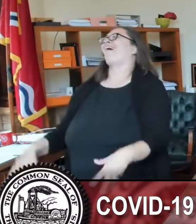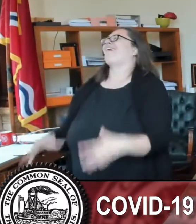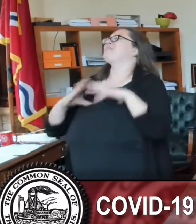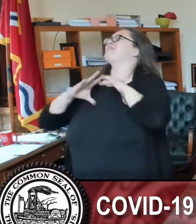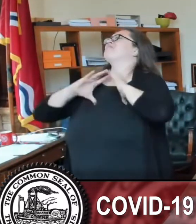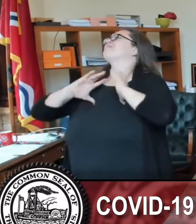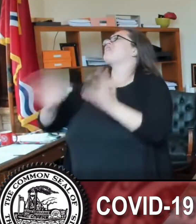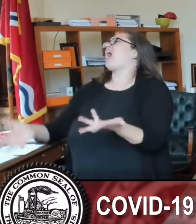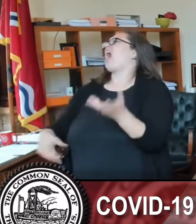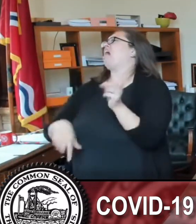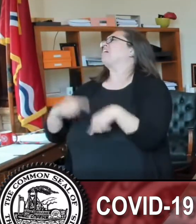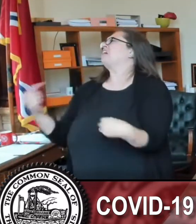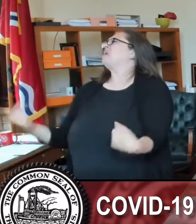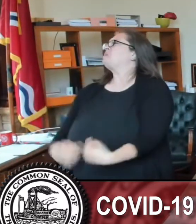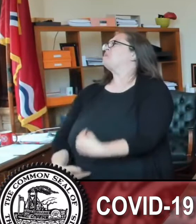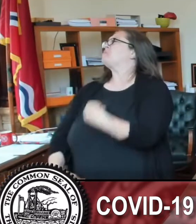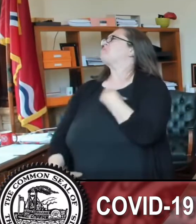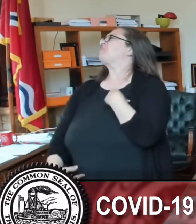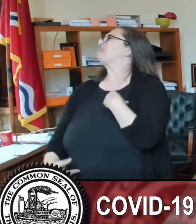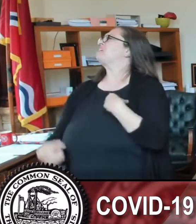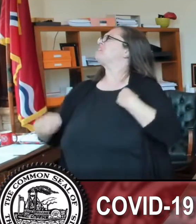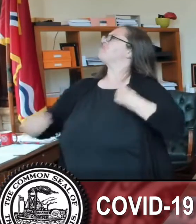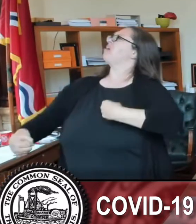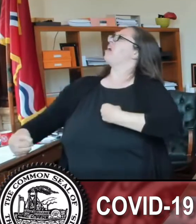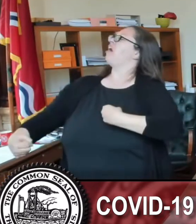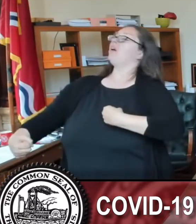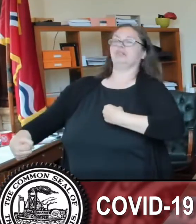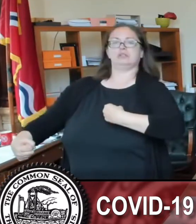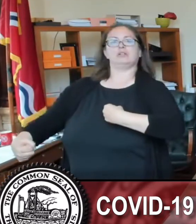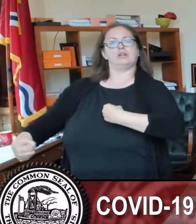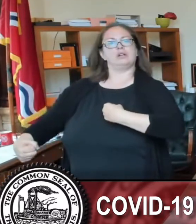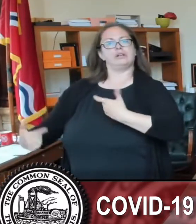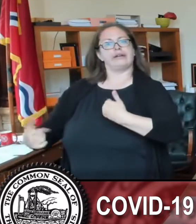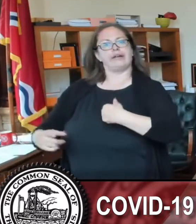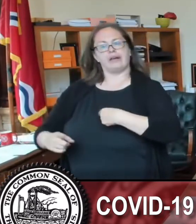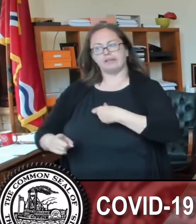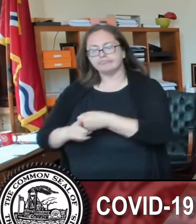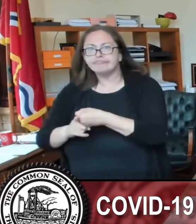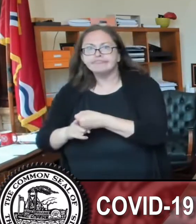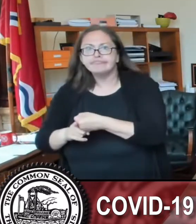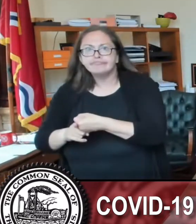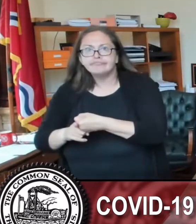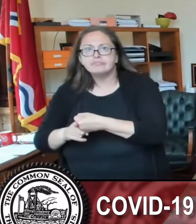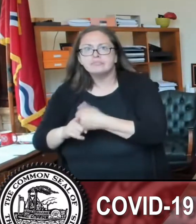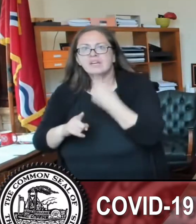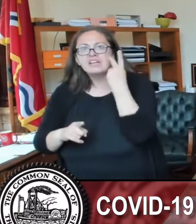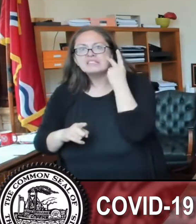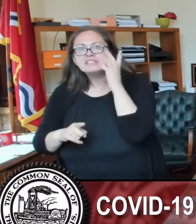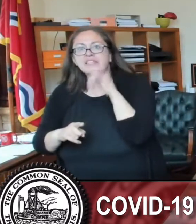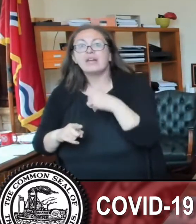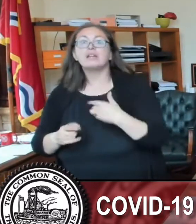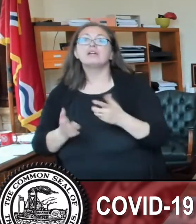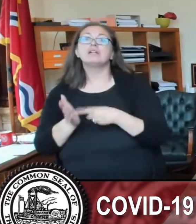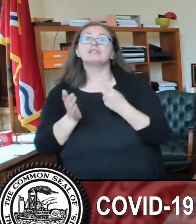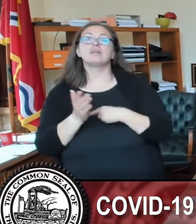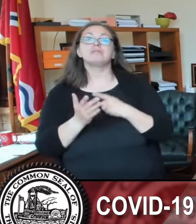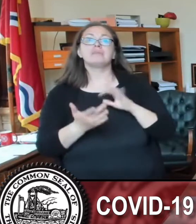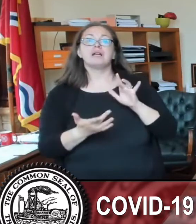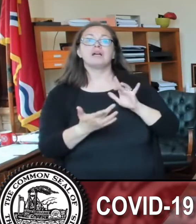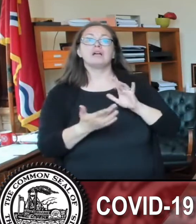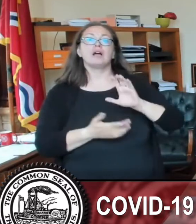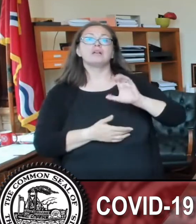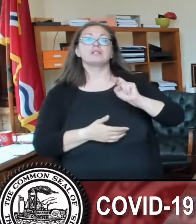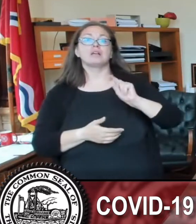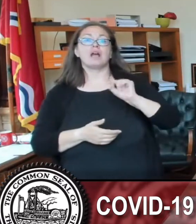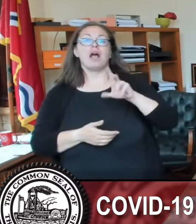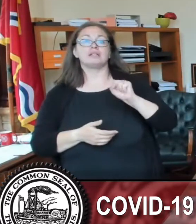invincible. So that's one of the things that we're seeing in our test results. And our contact tracing, sometimes young people have even more